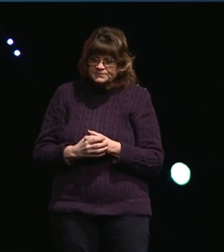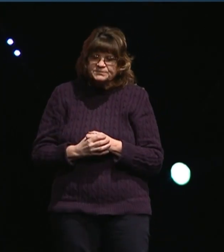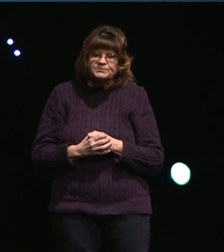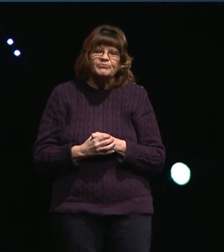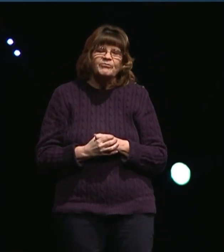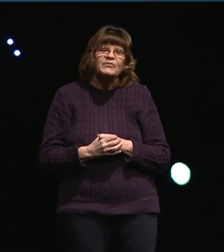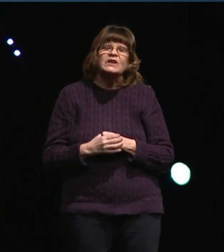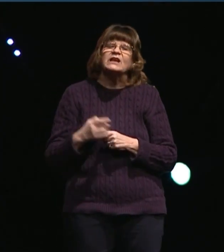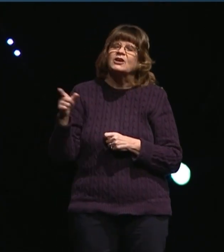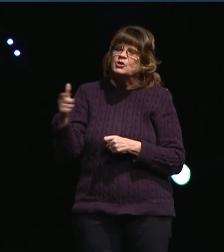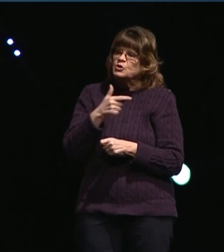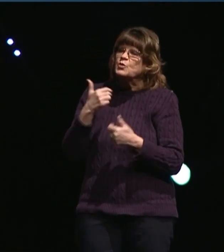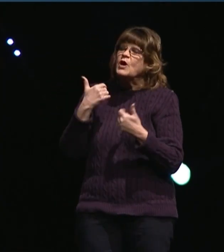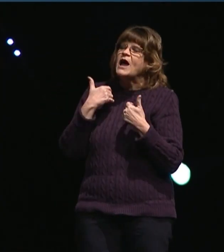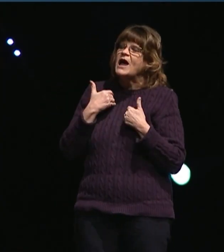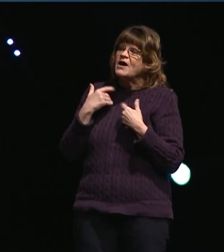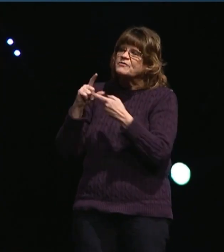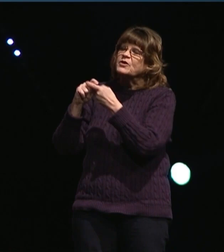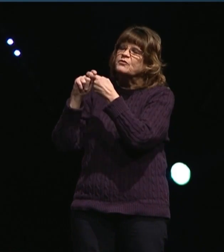You got a